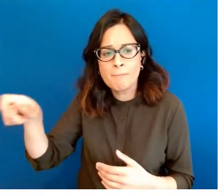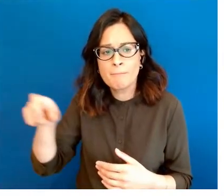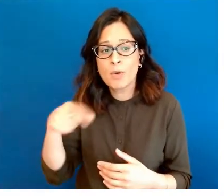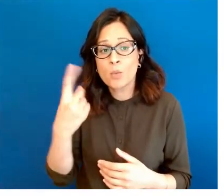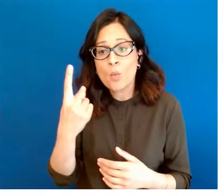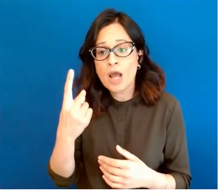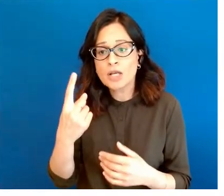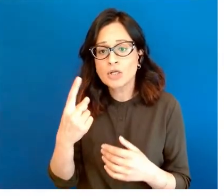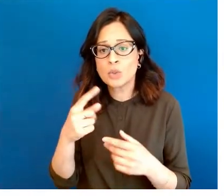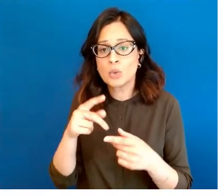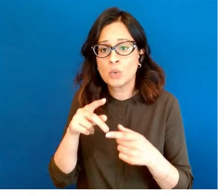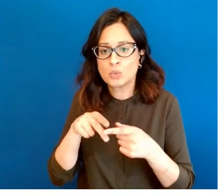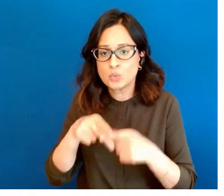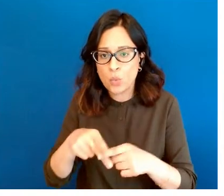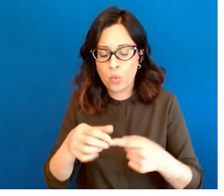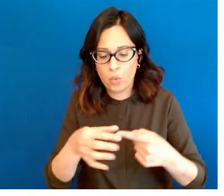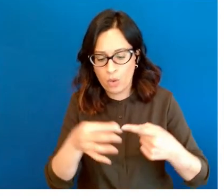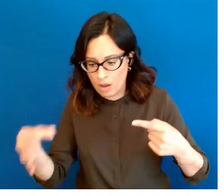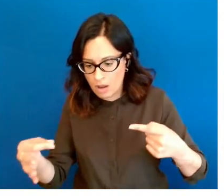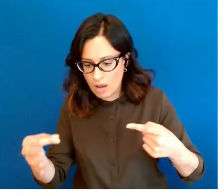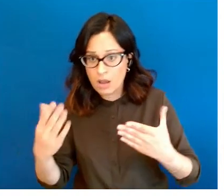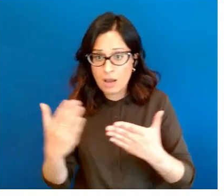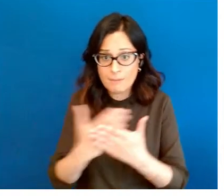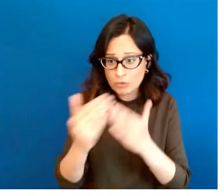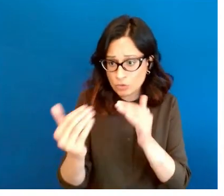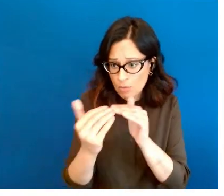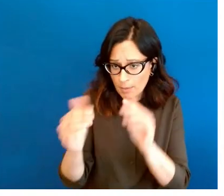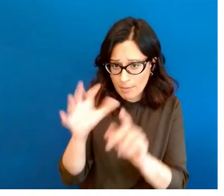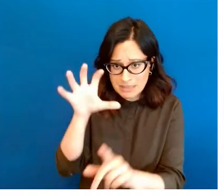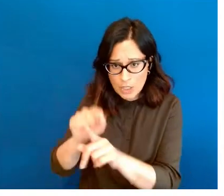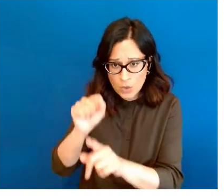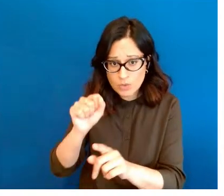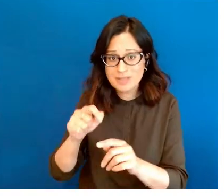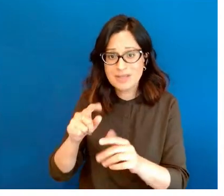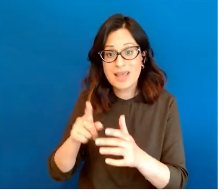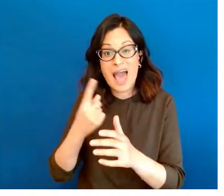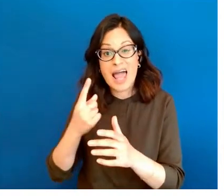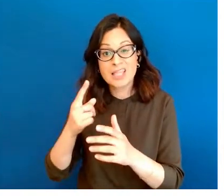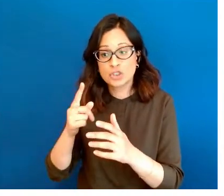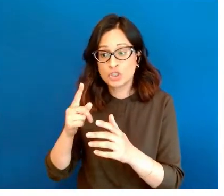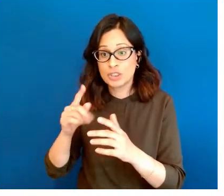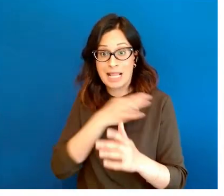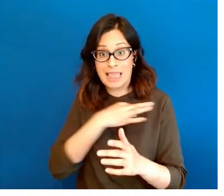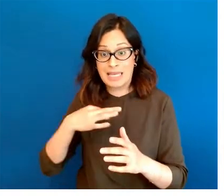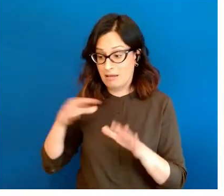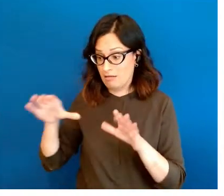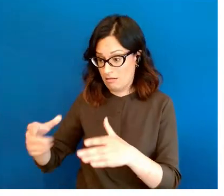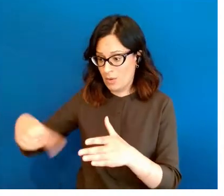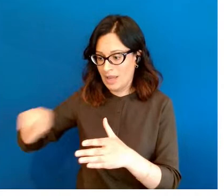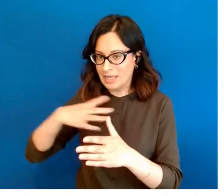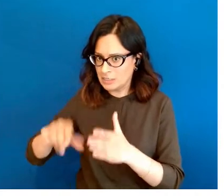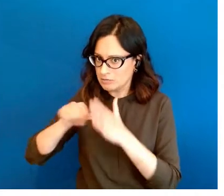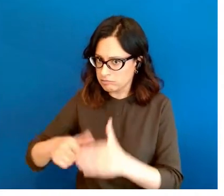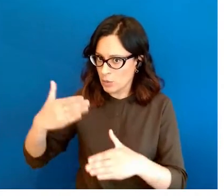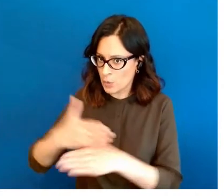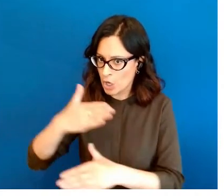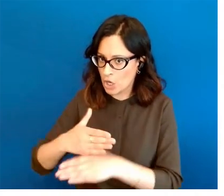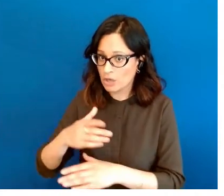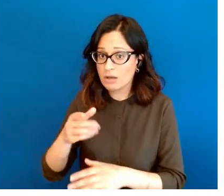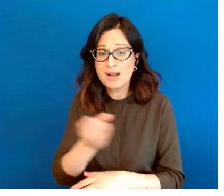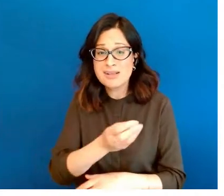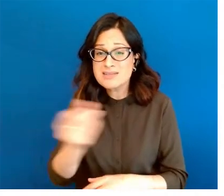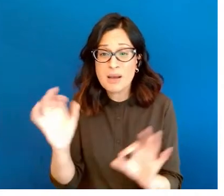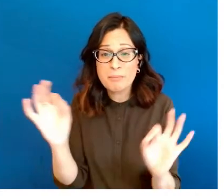accurate diagnosis. So this is where allergy clinics have got to do their hard work. Some of these patients won't actually be food allergic at all,